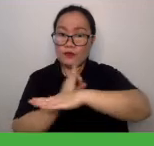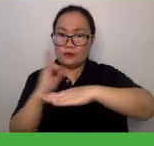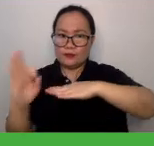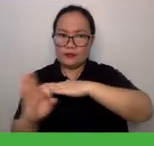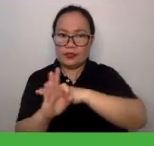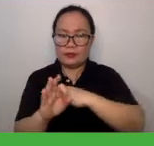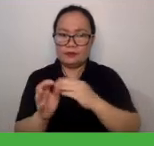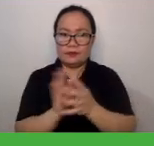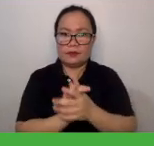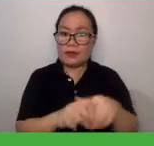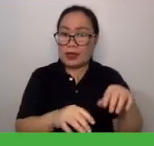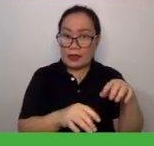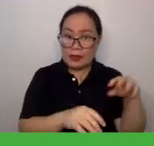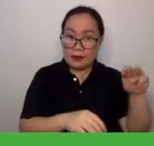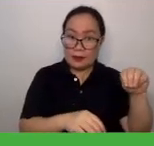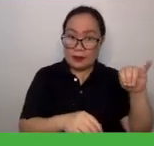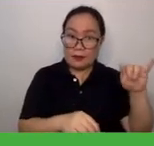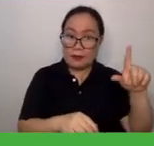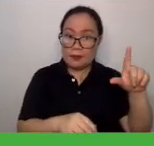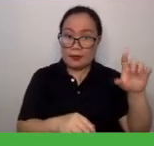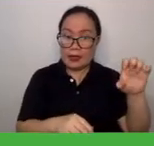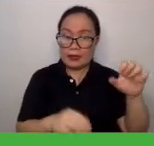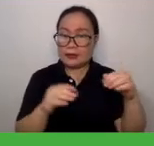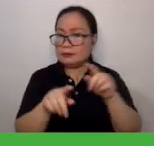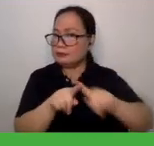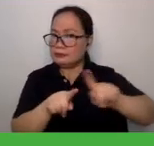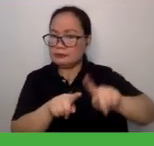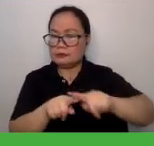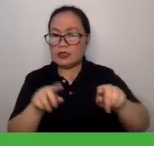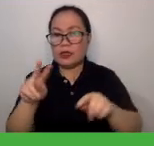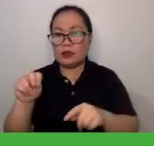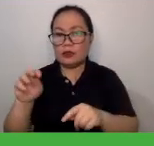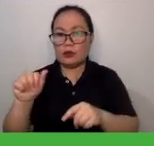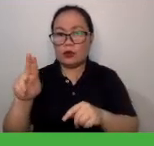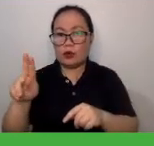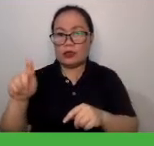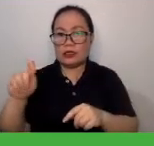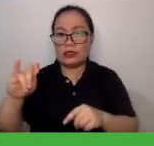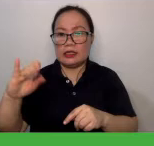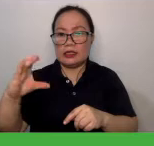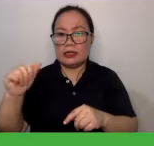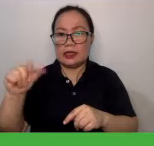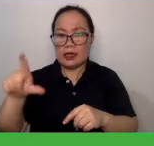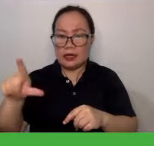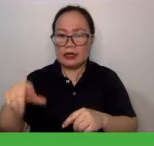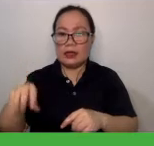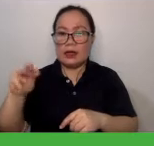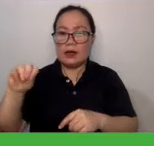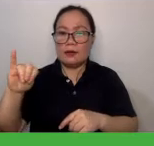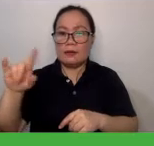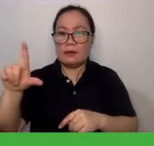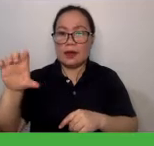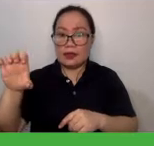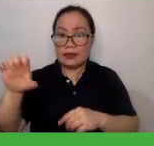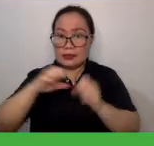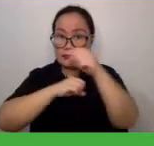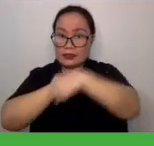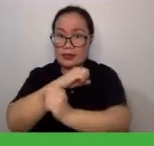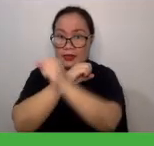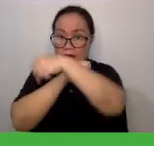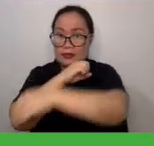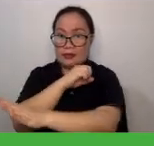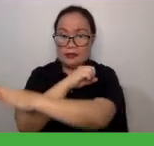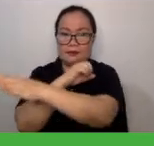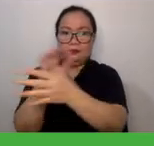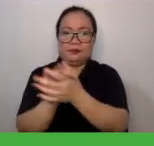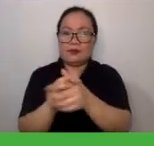Okay? So, iba po yung mile sa nautical mile. Iba po yung equivalent nun. Okay? Now, so again ito po